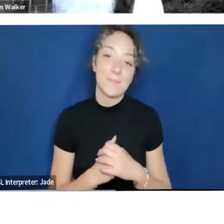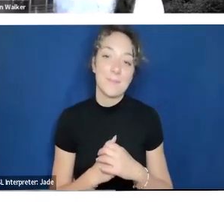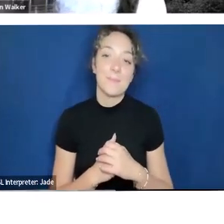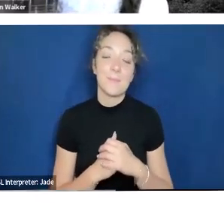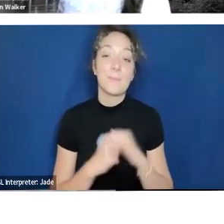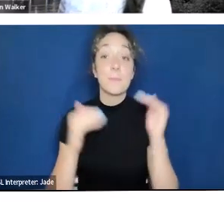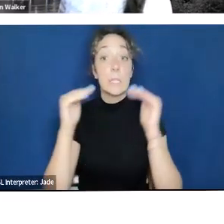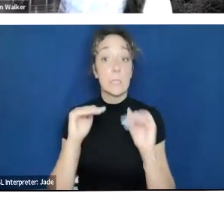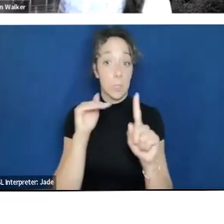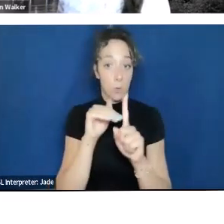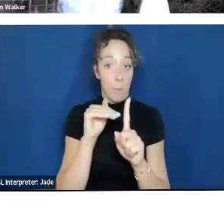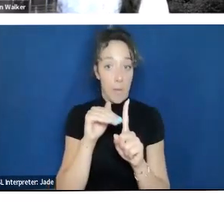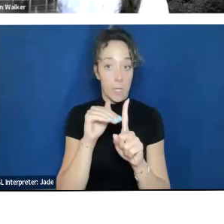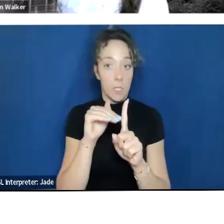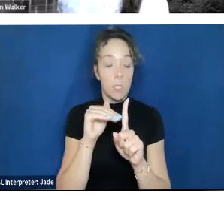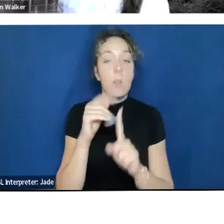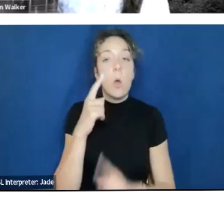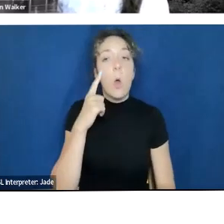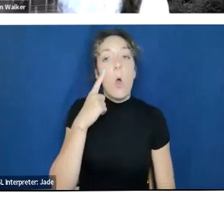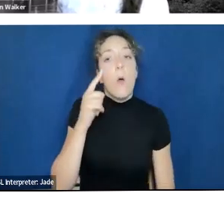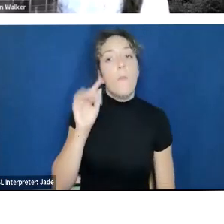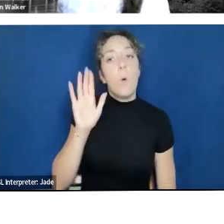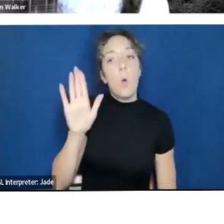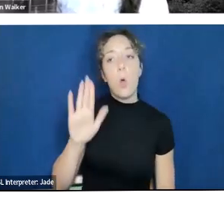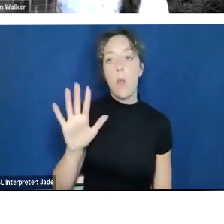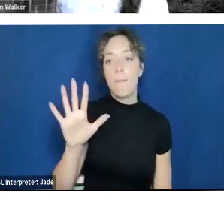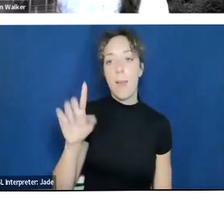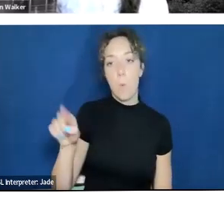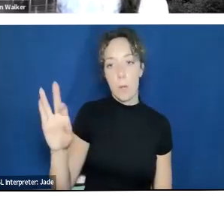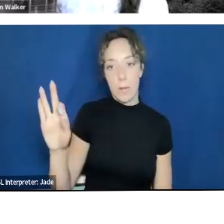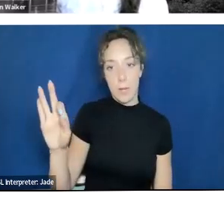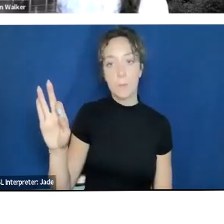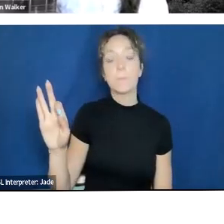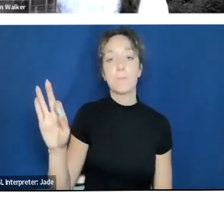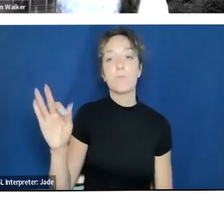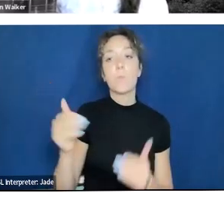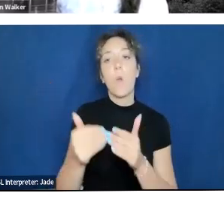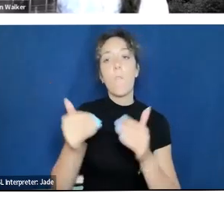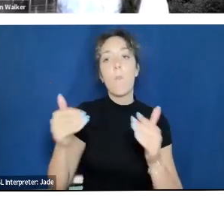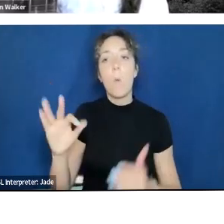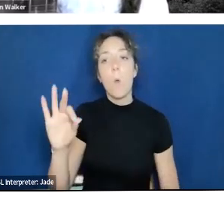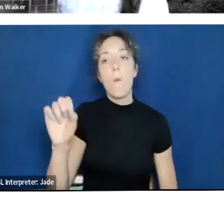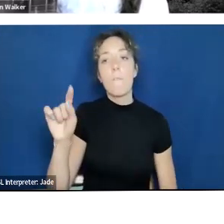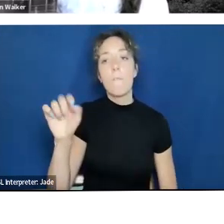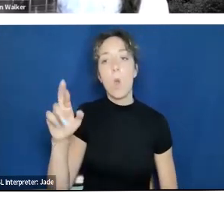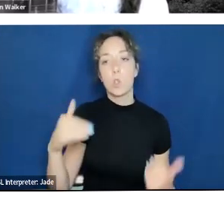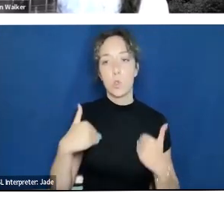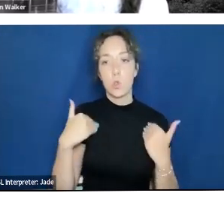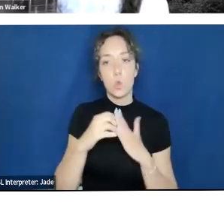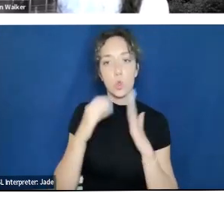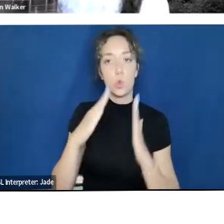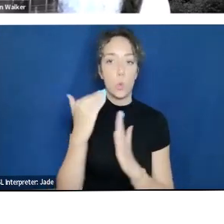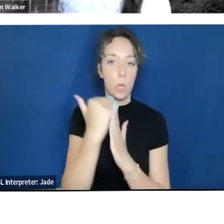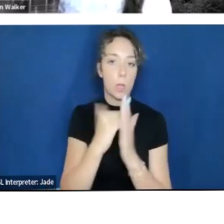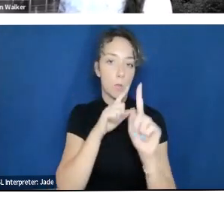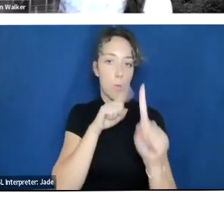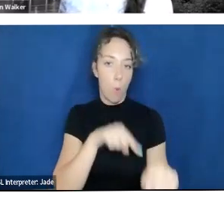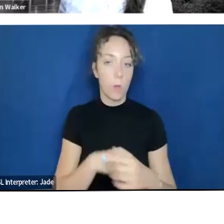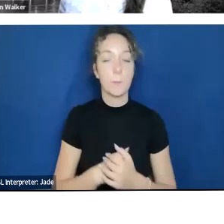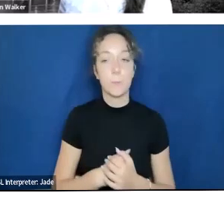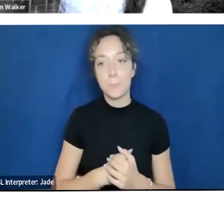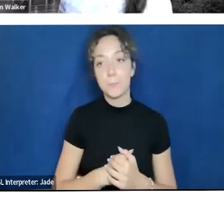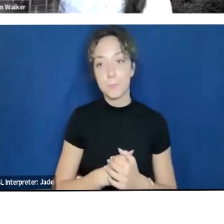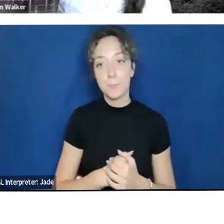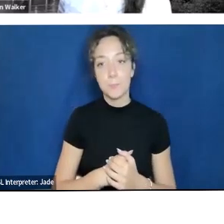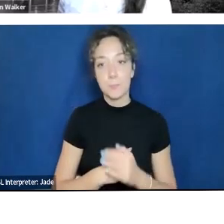Next reminder is for your 5.9 former foster youth student list report. The